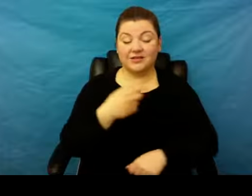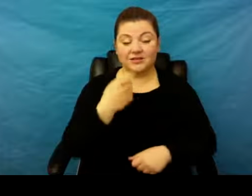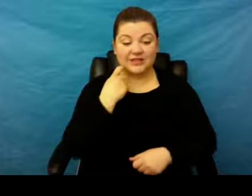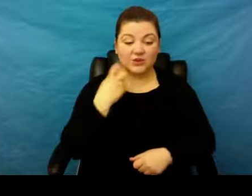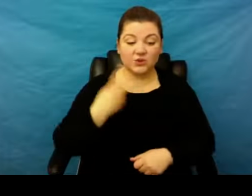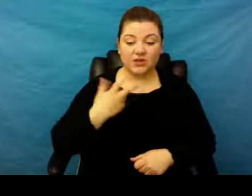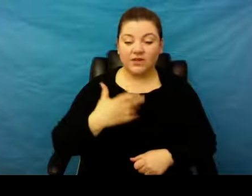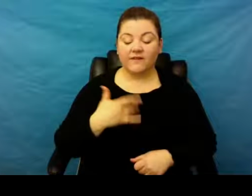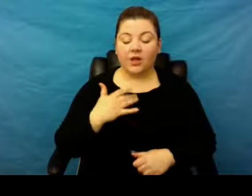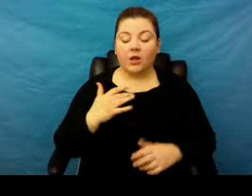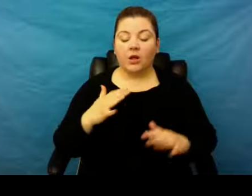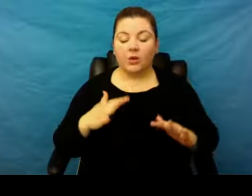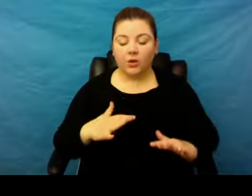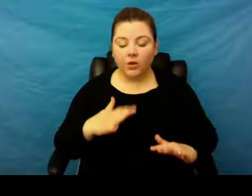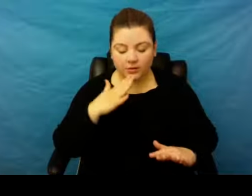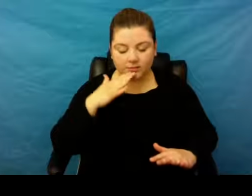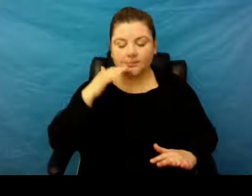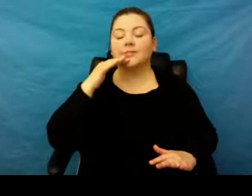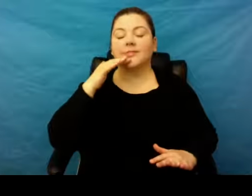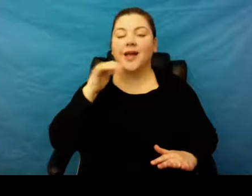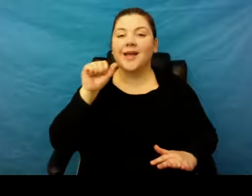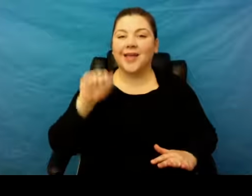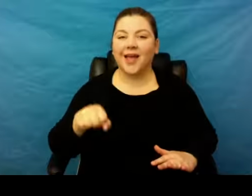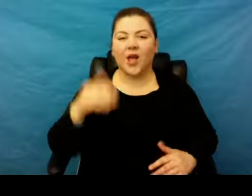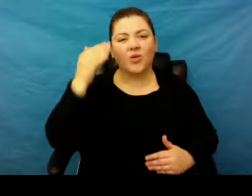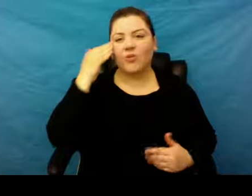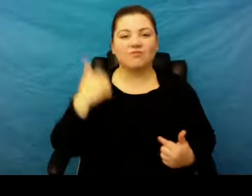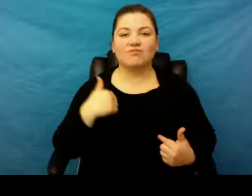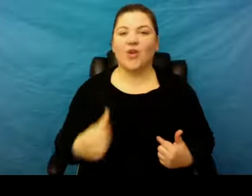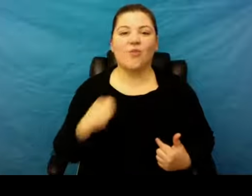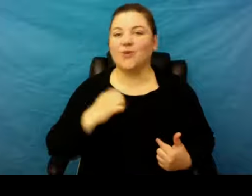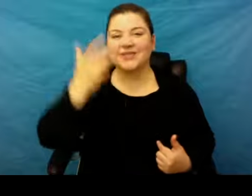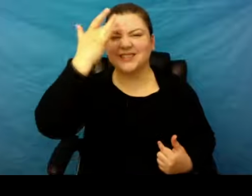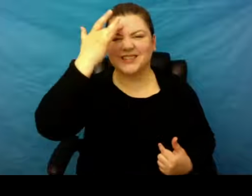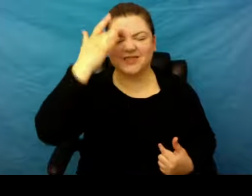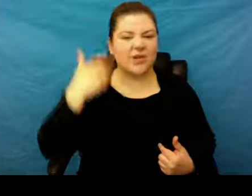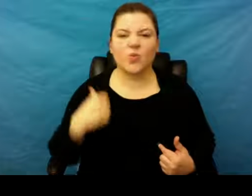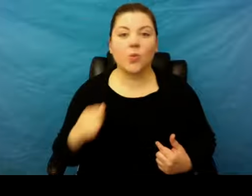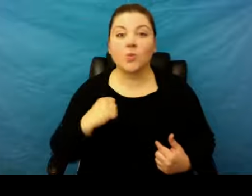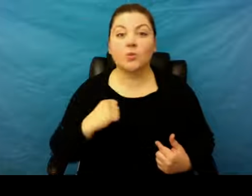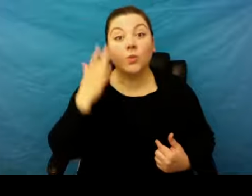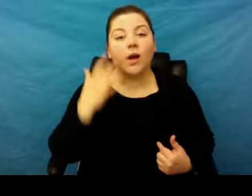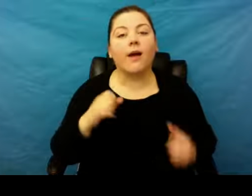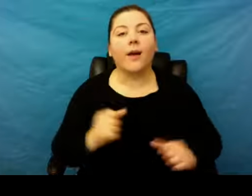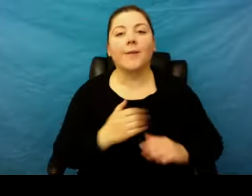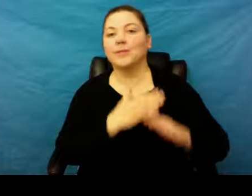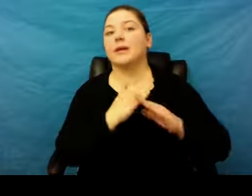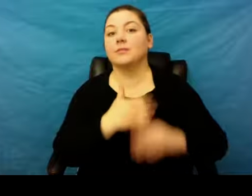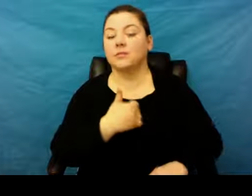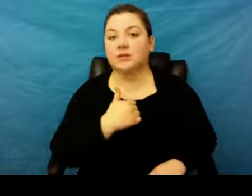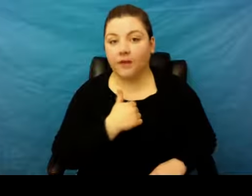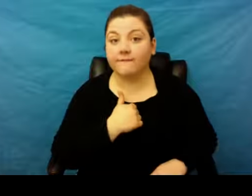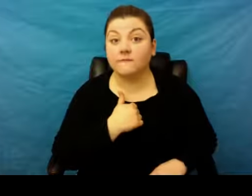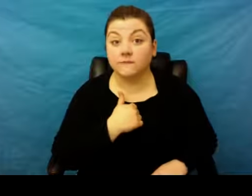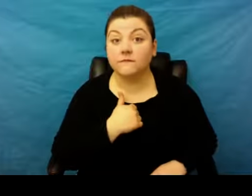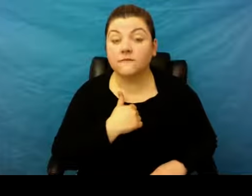is that I actually know now that I won't get this disease because I know how to protect myself. And so I just want to give you guys